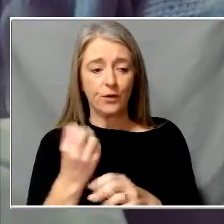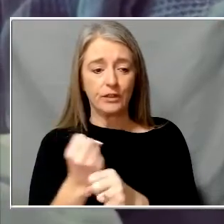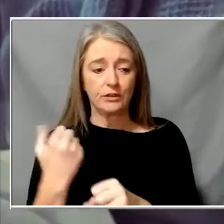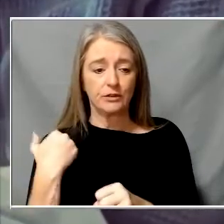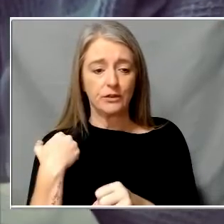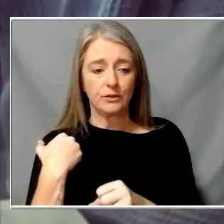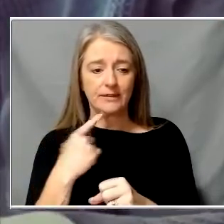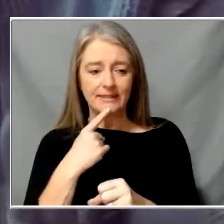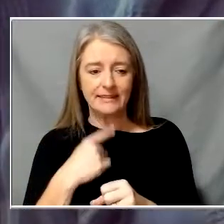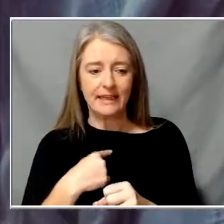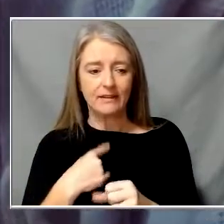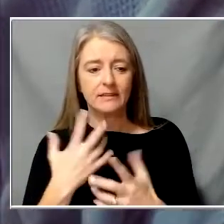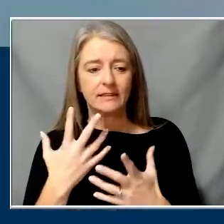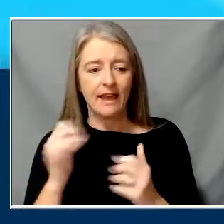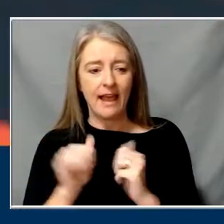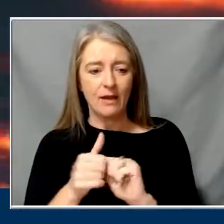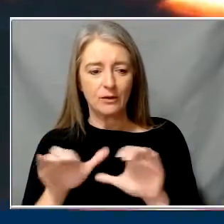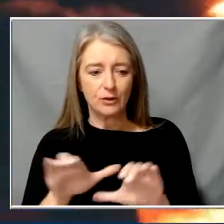morning how he's doing now.